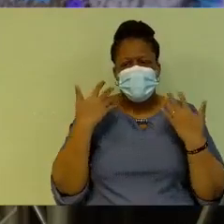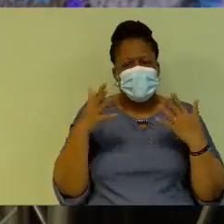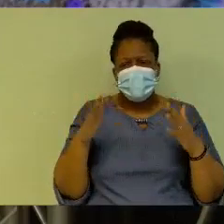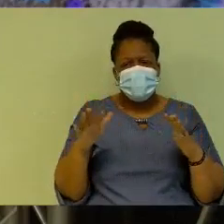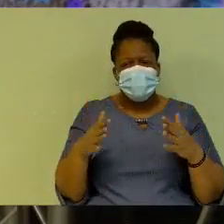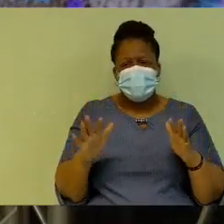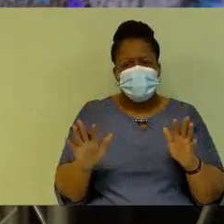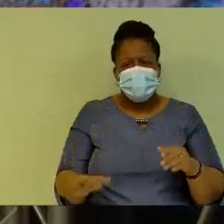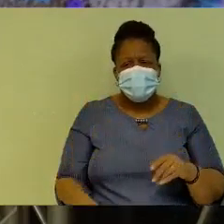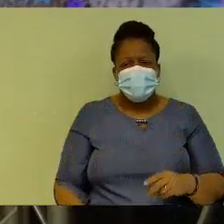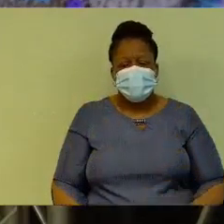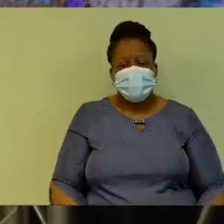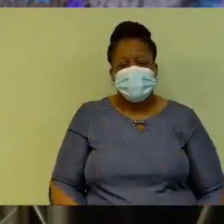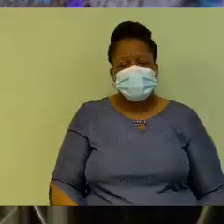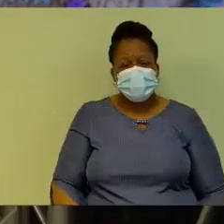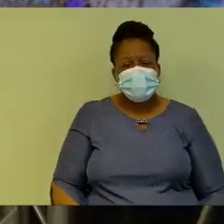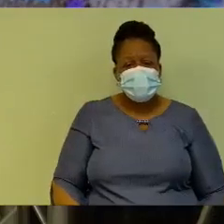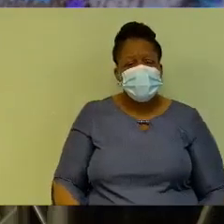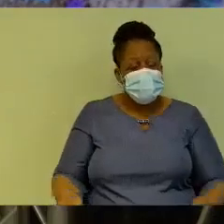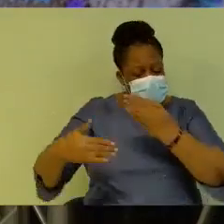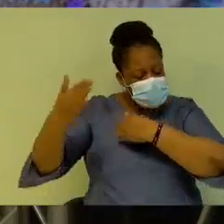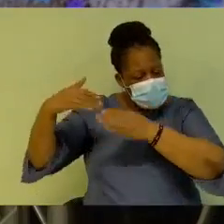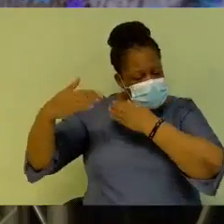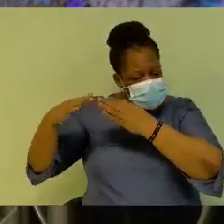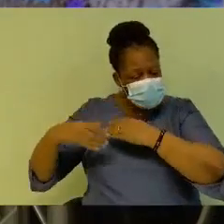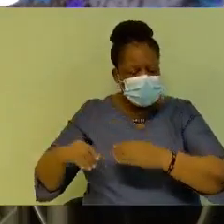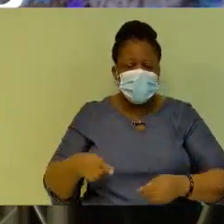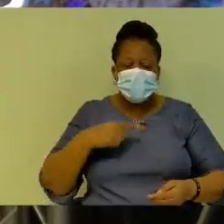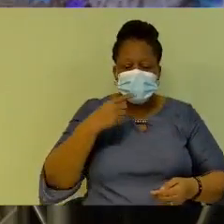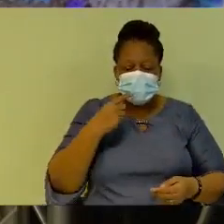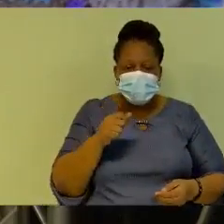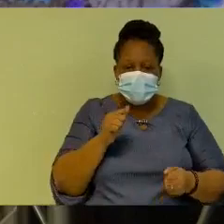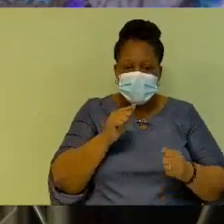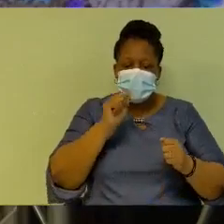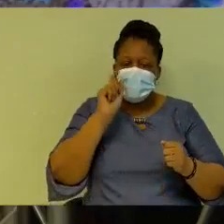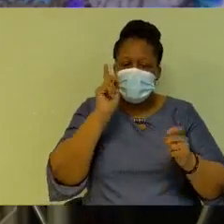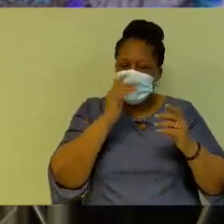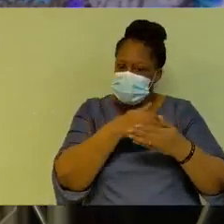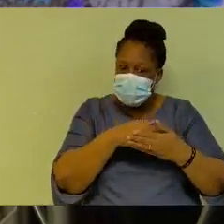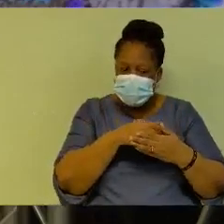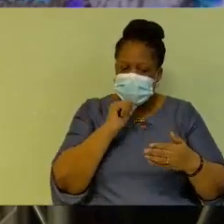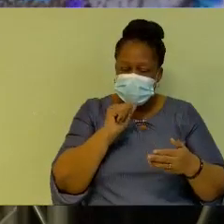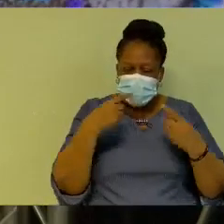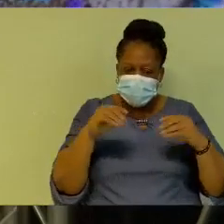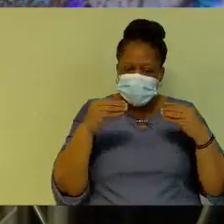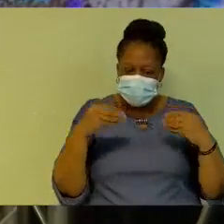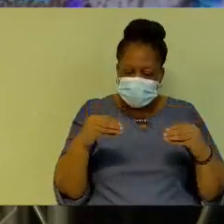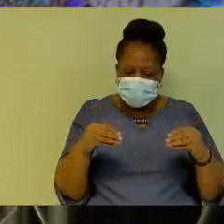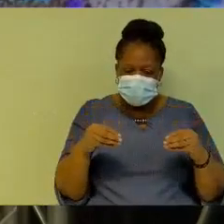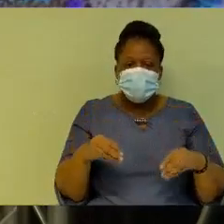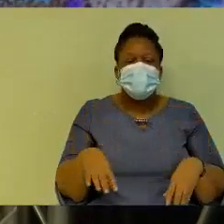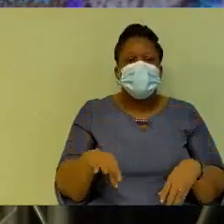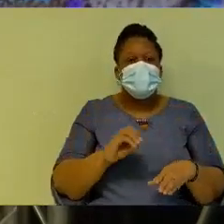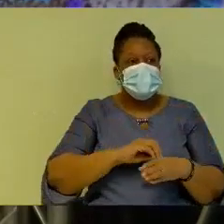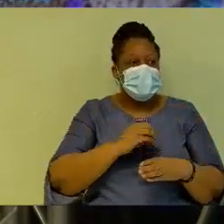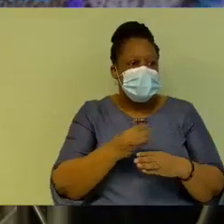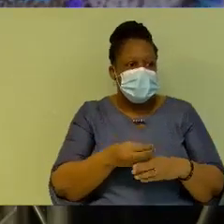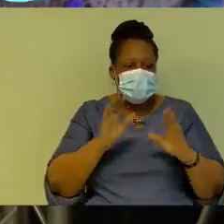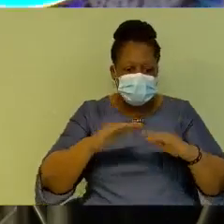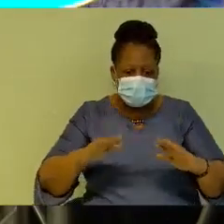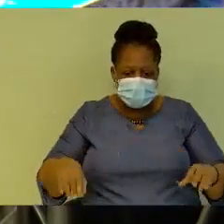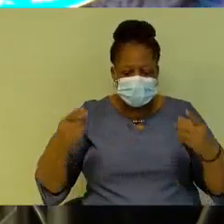those recommendations have been relaxed. So I don't know of any policy or recommendations regarding